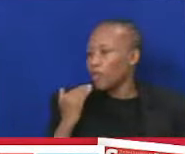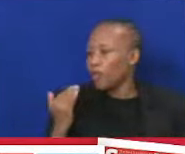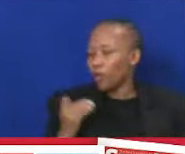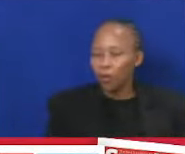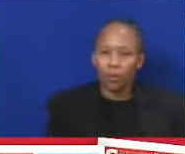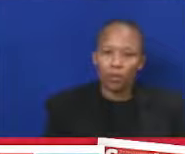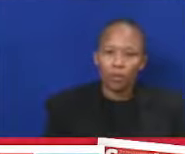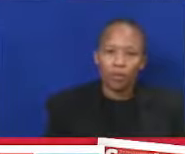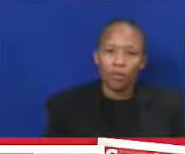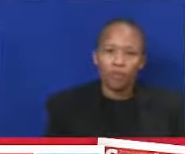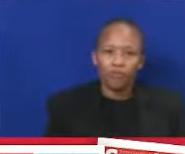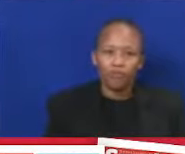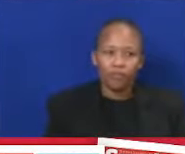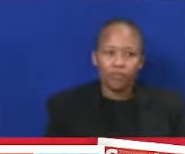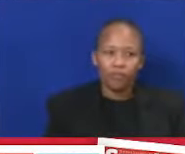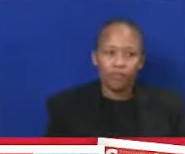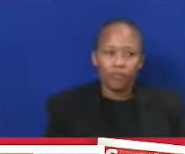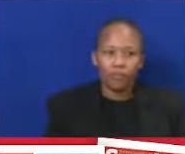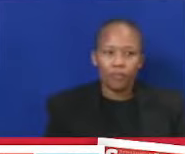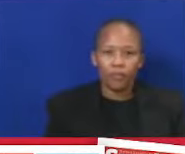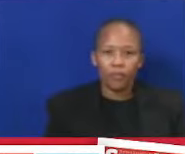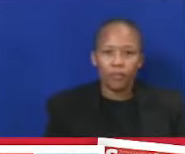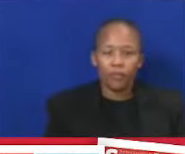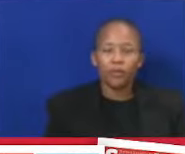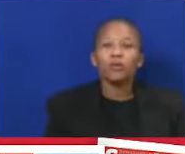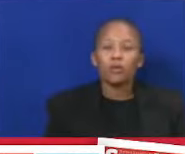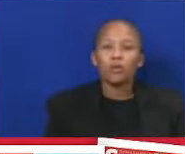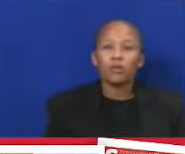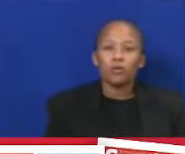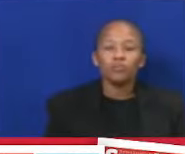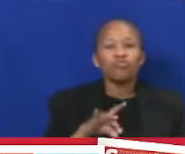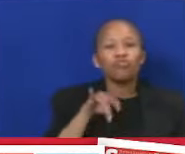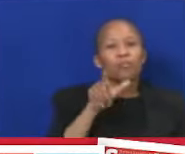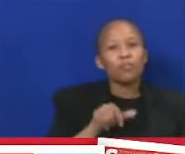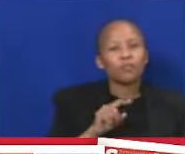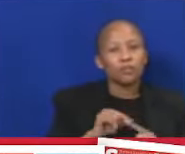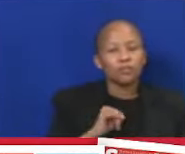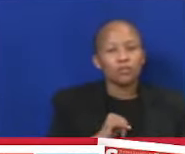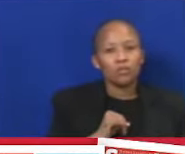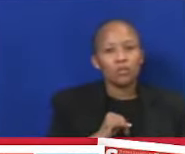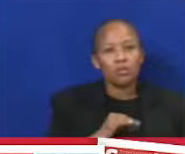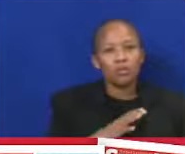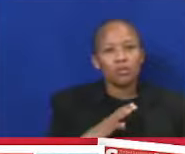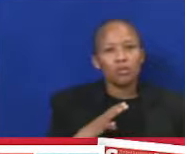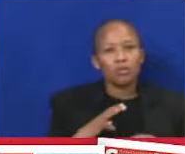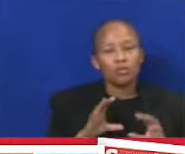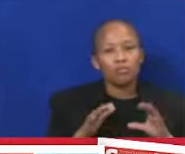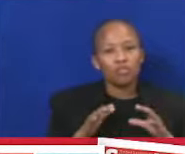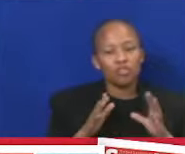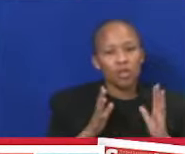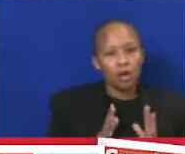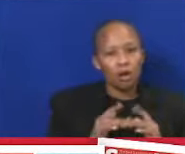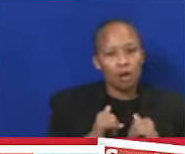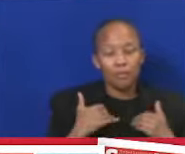Thank you, Chairperson and Commissioners. If I may start off with a few housekeeping